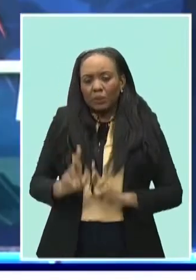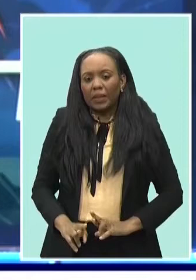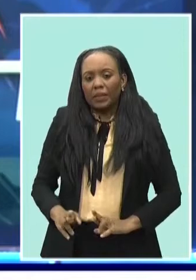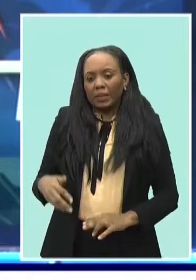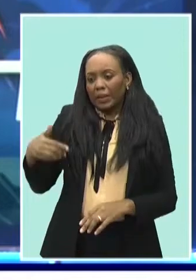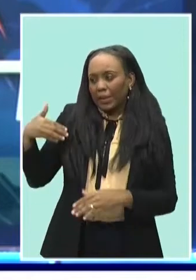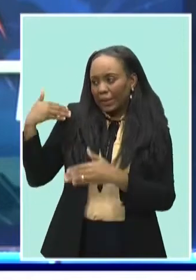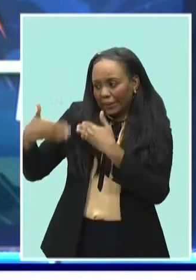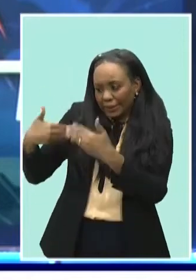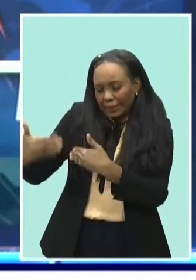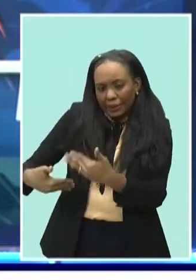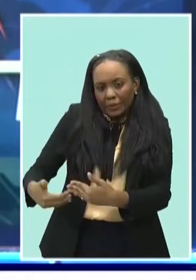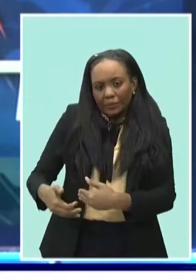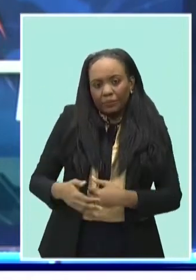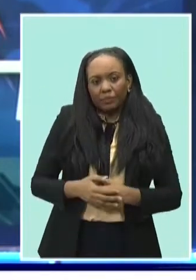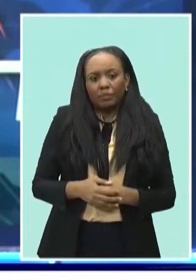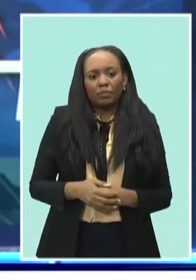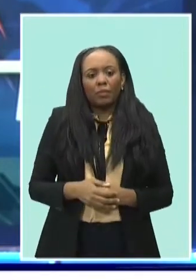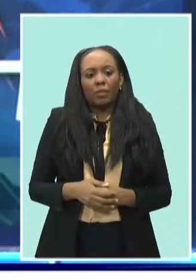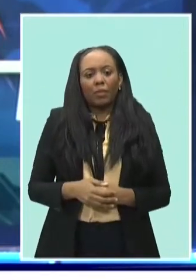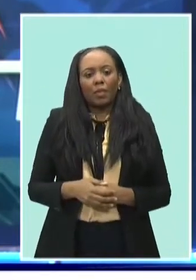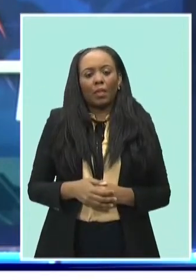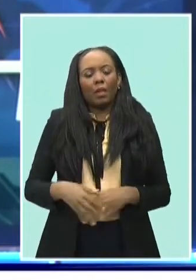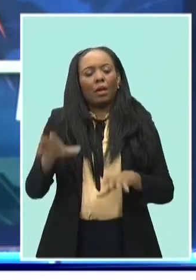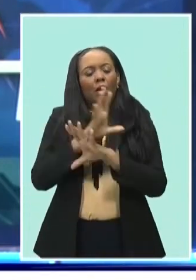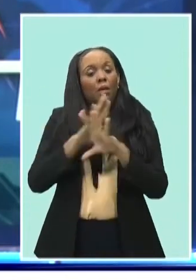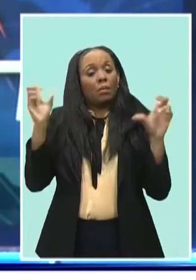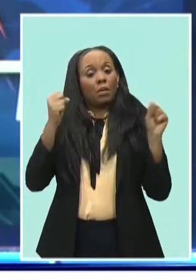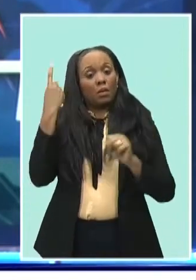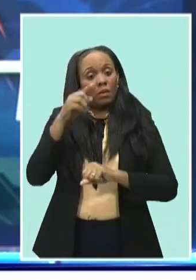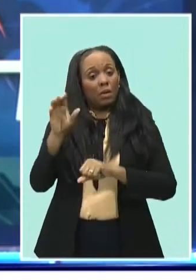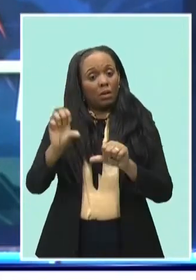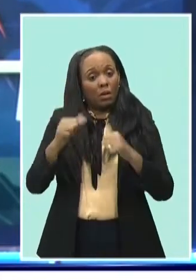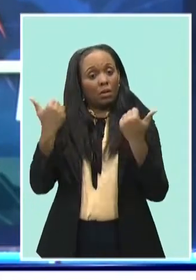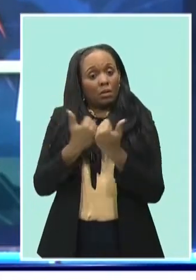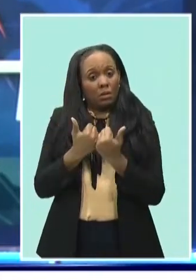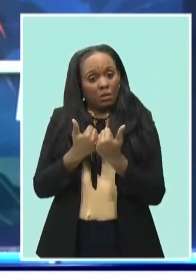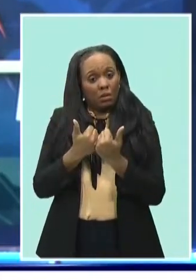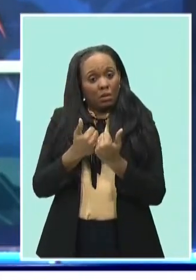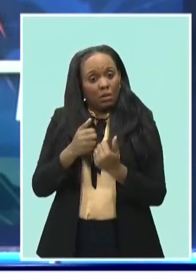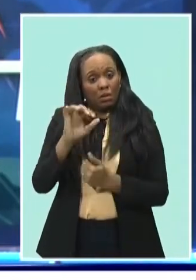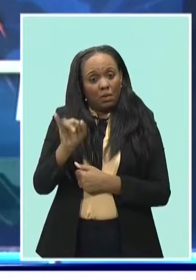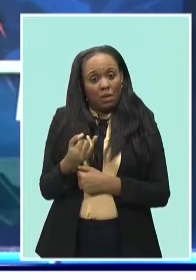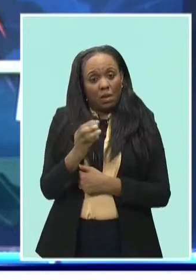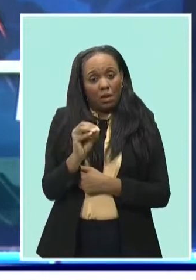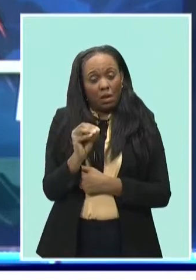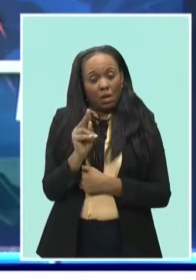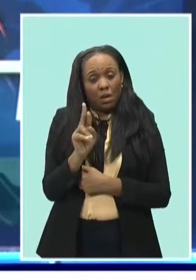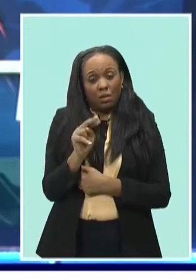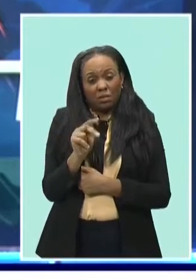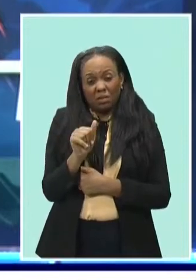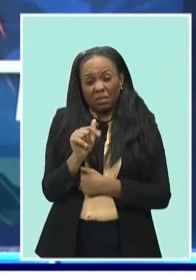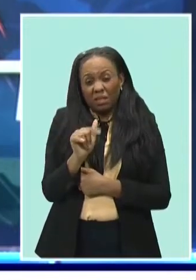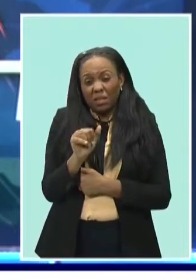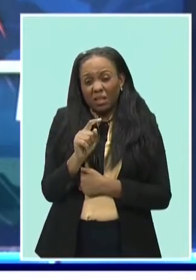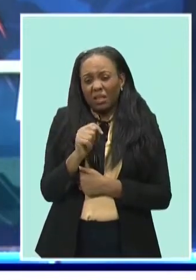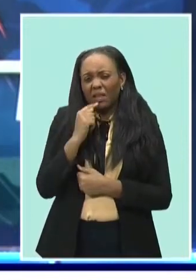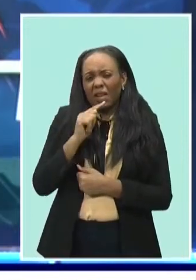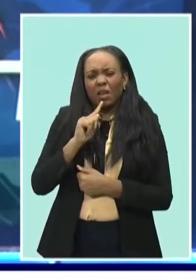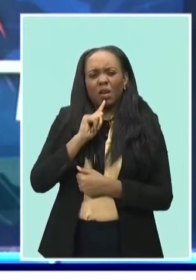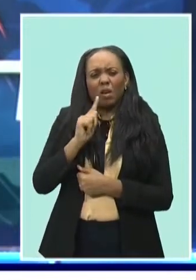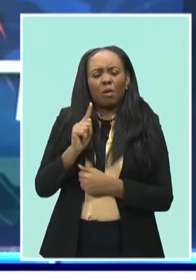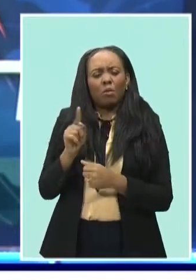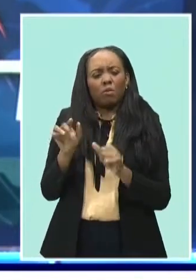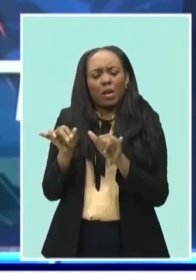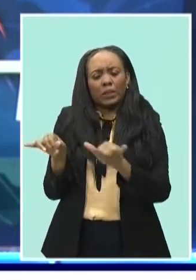President of BARJAM, the Barbados Association of Journalists and Media Workers, Emmanuel Joseph, says Mr. Hoyte's standard of excellence